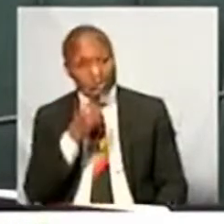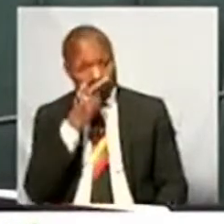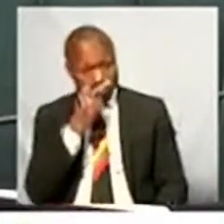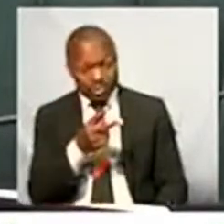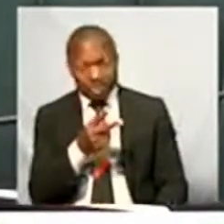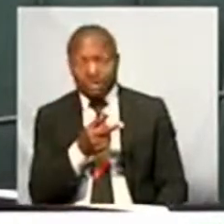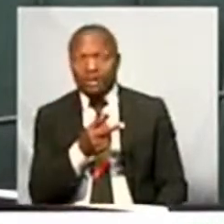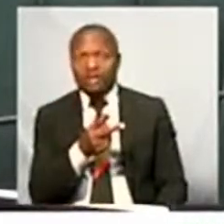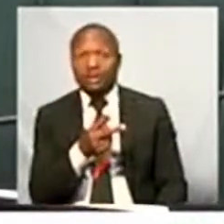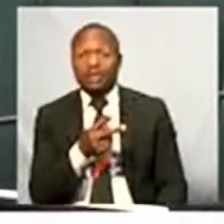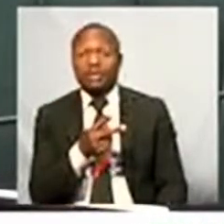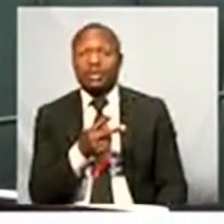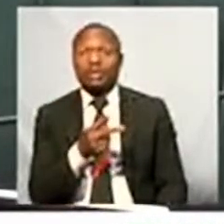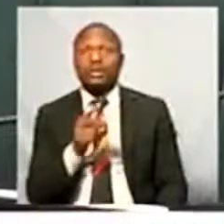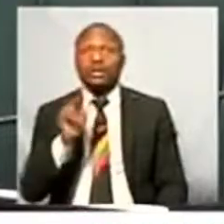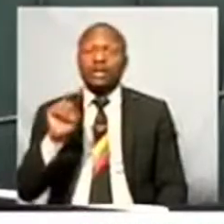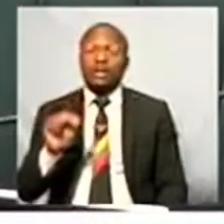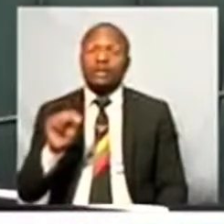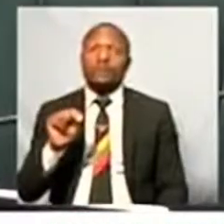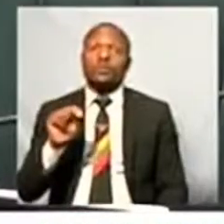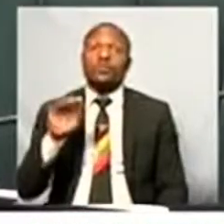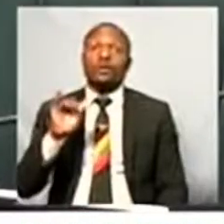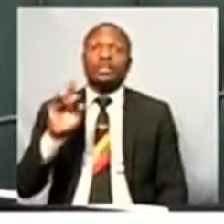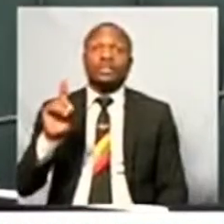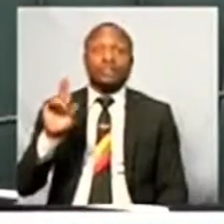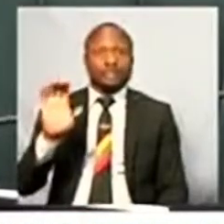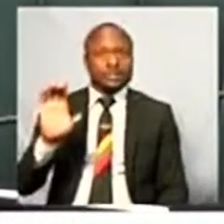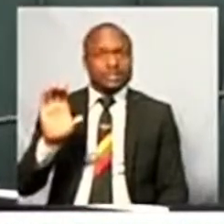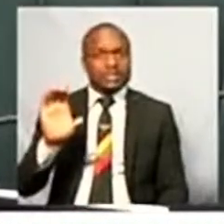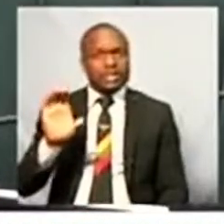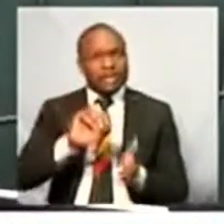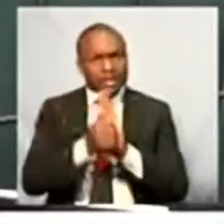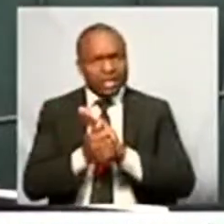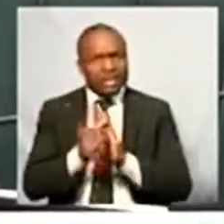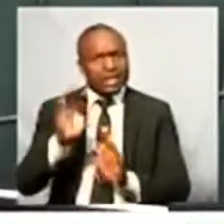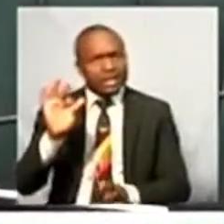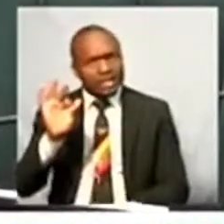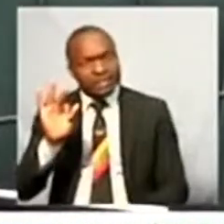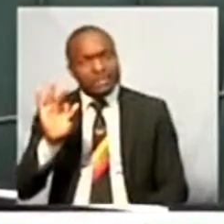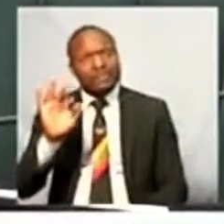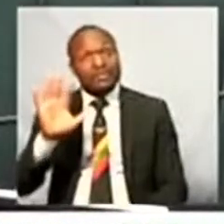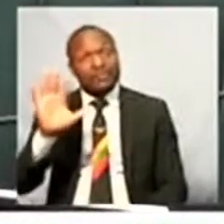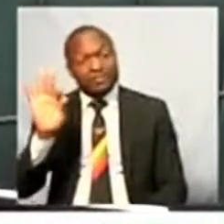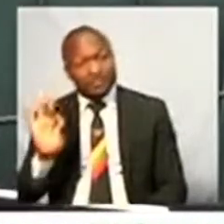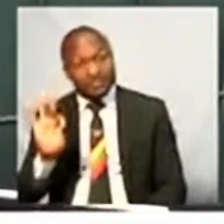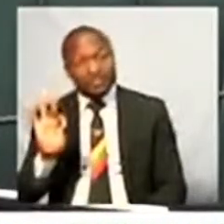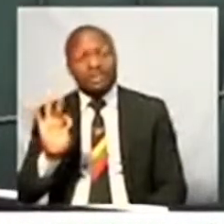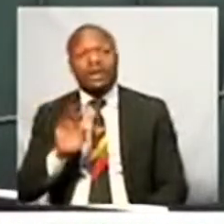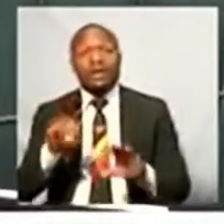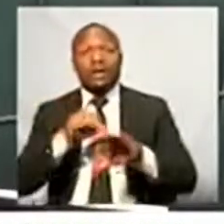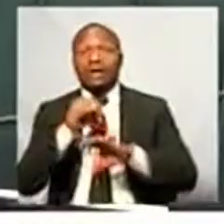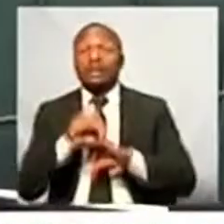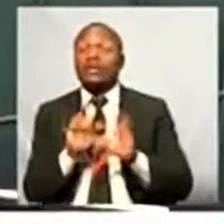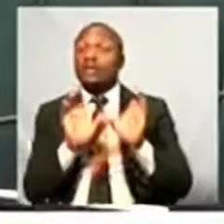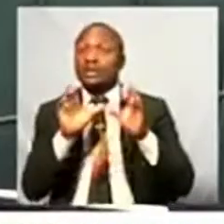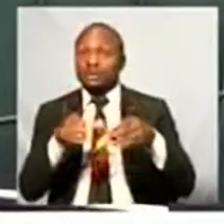the NYDC Act of 1949, look at the National Sports Council of Zambia Act